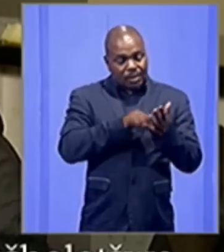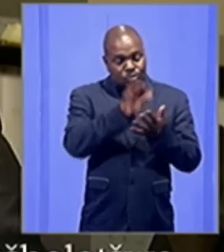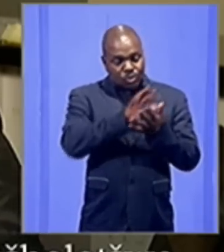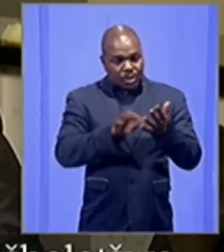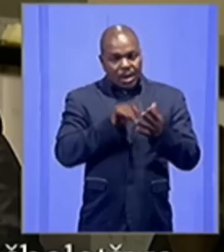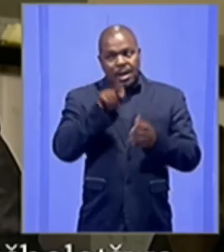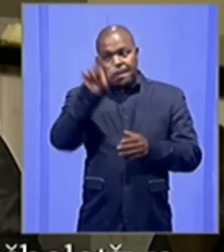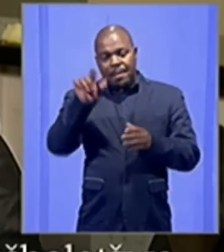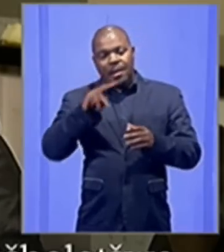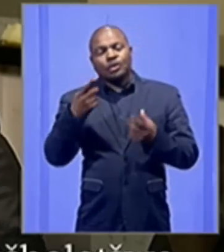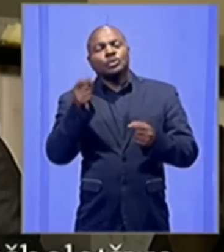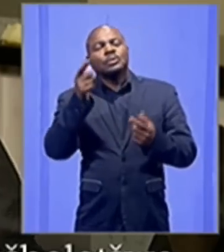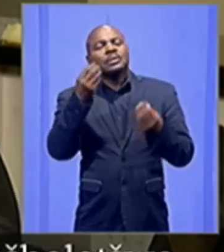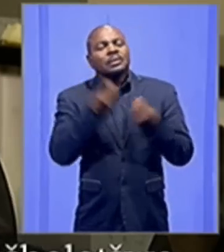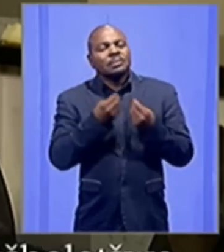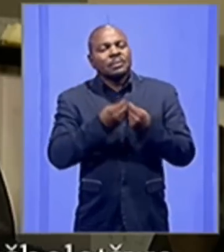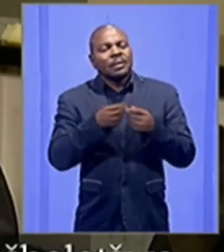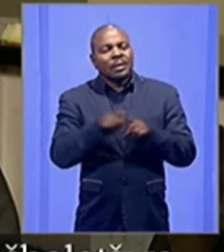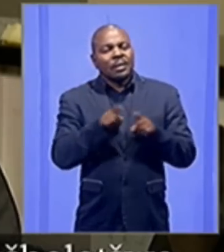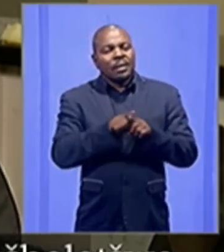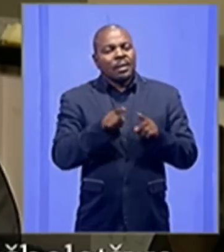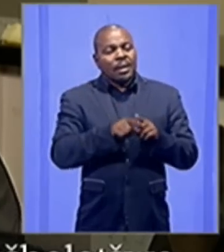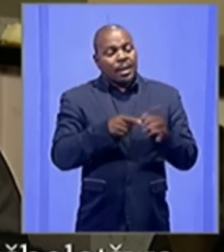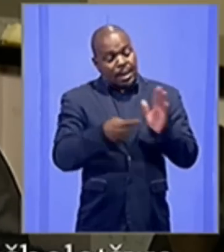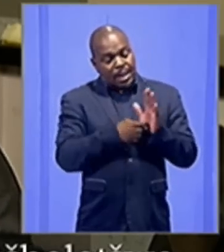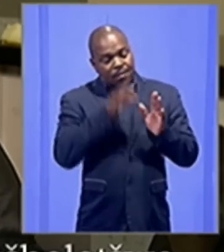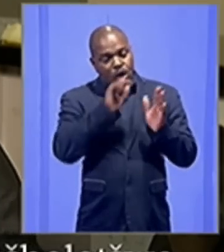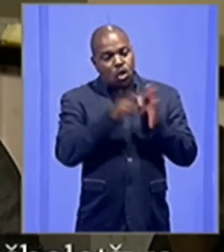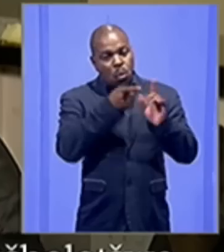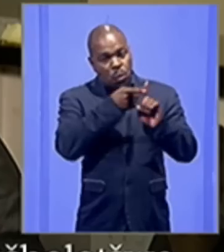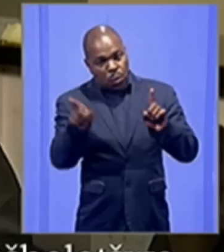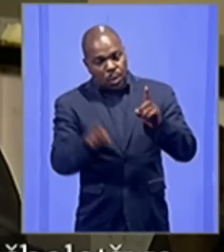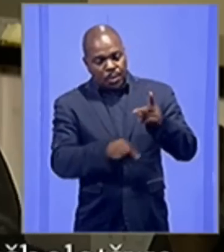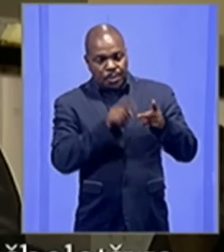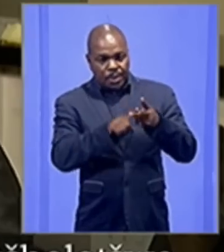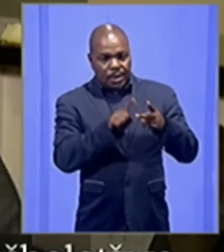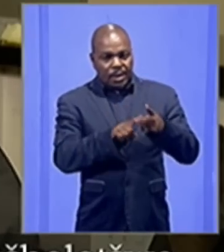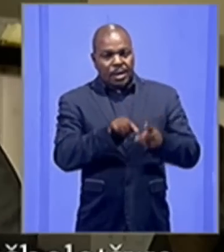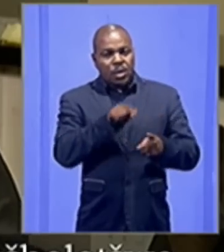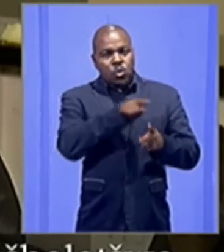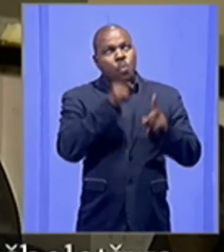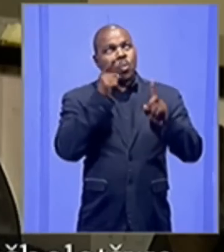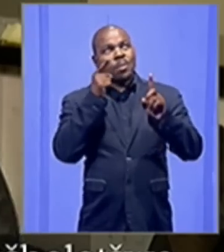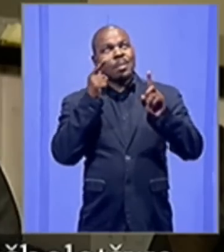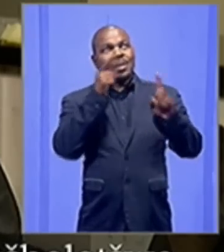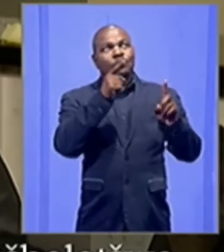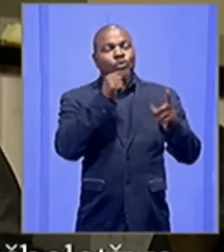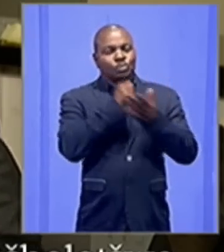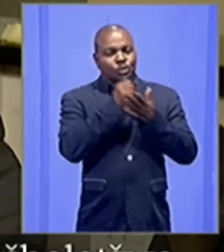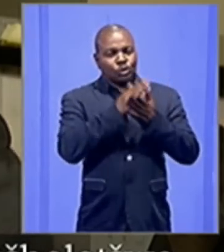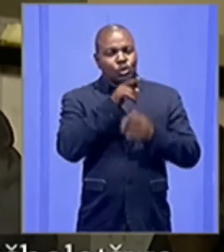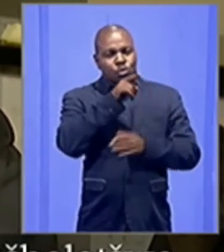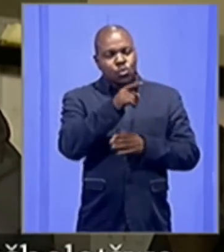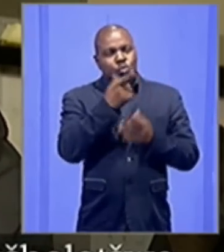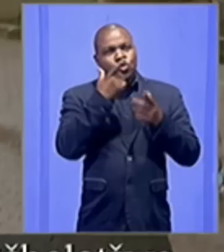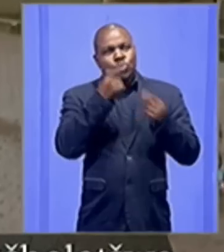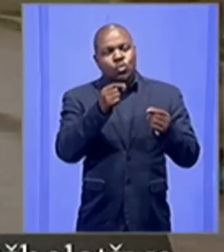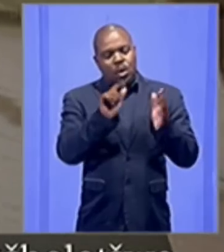firstly that act must be unlawful and you must have had an intention to commit that unlawful